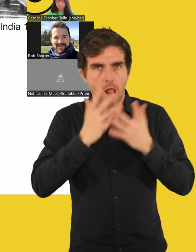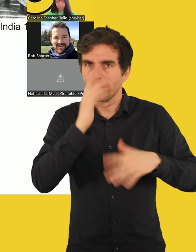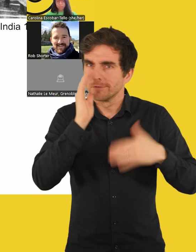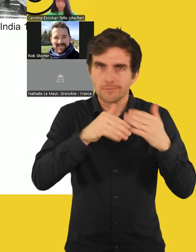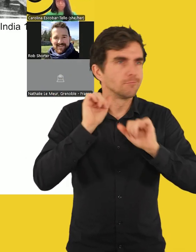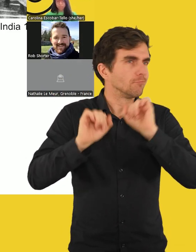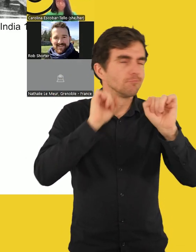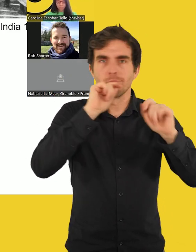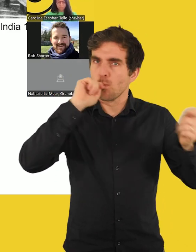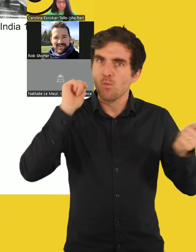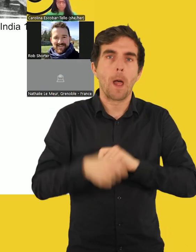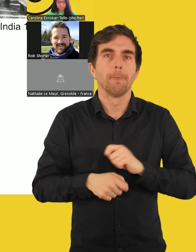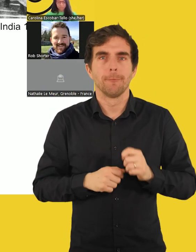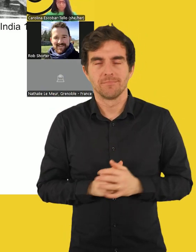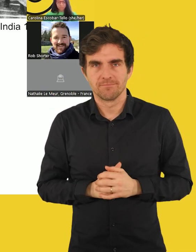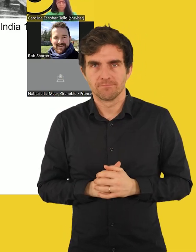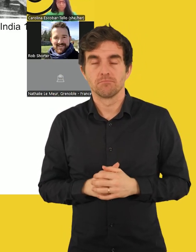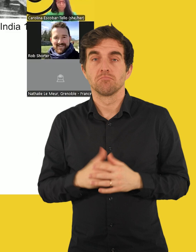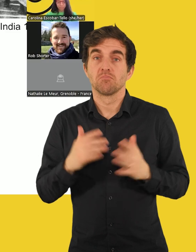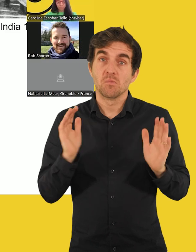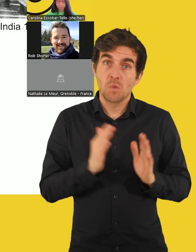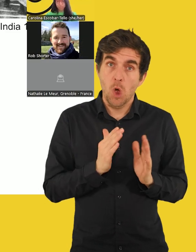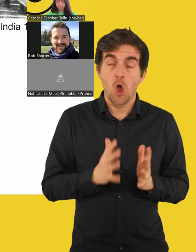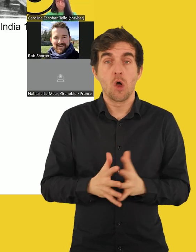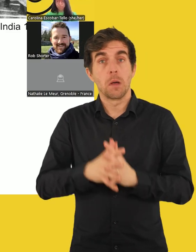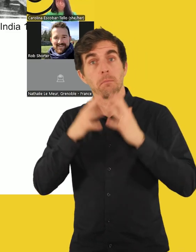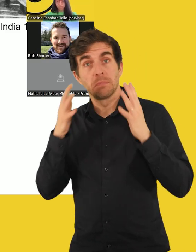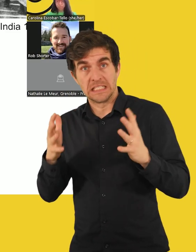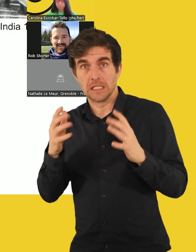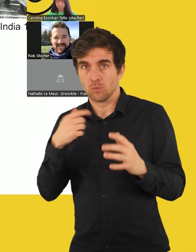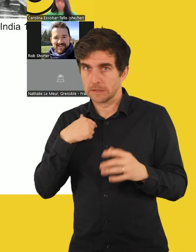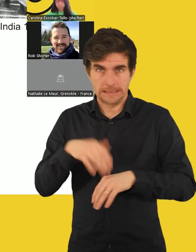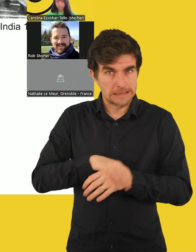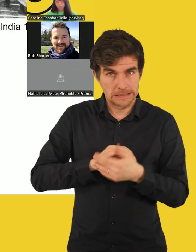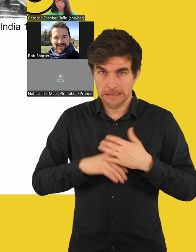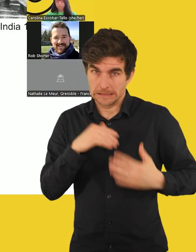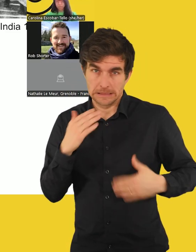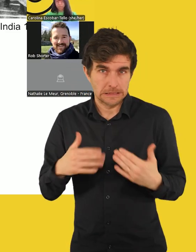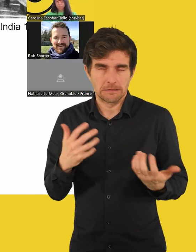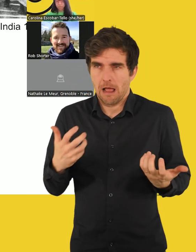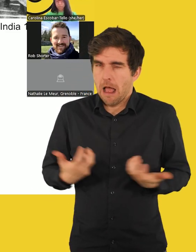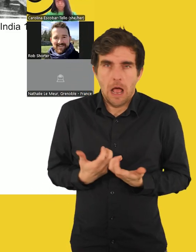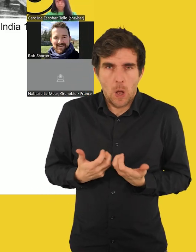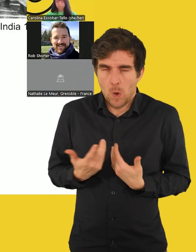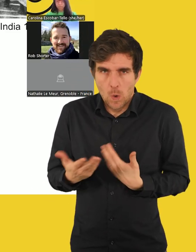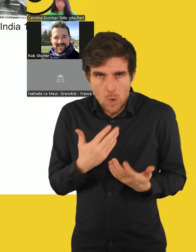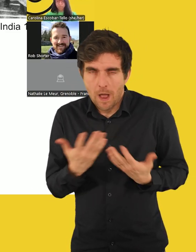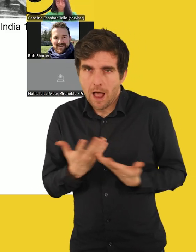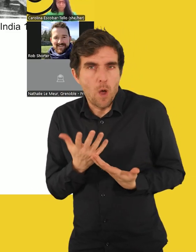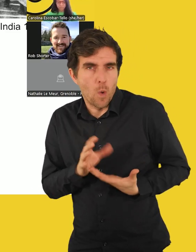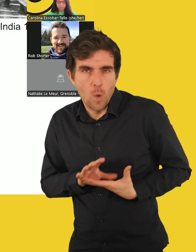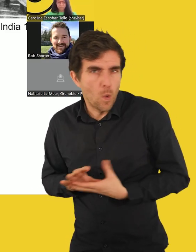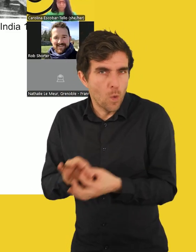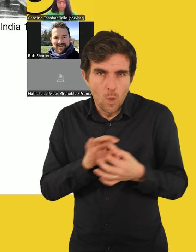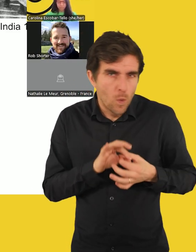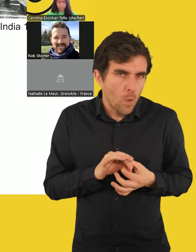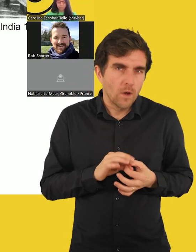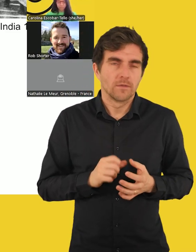and narrative and practice of this world? What small or large steps would we be taking? And how can we do this